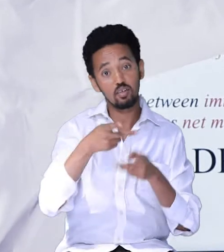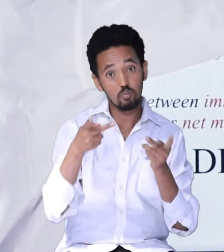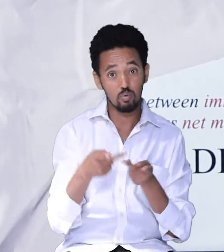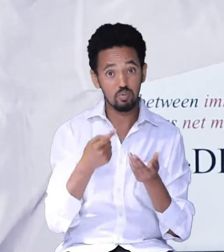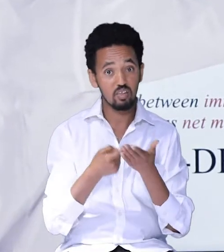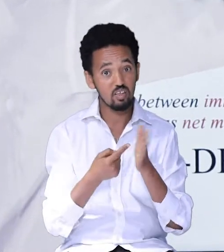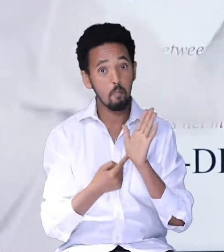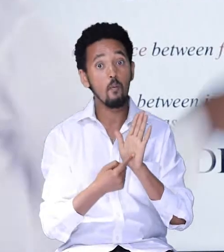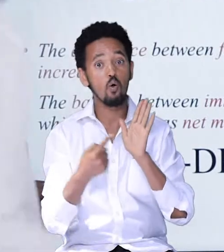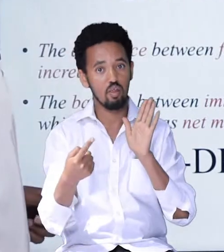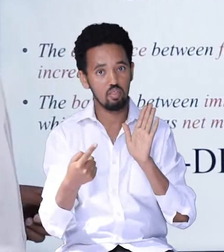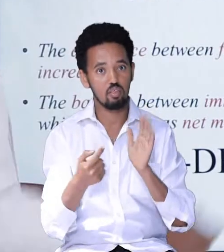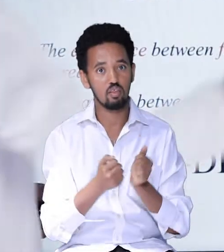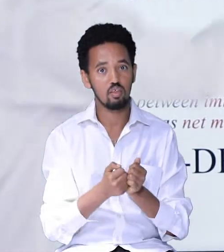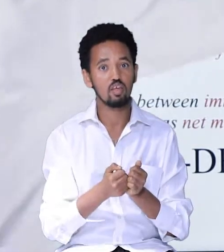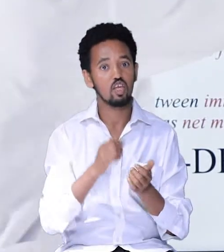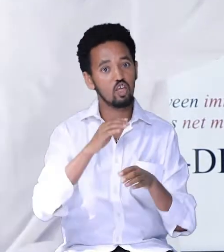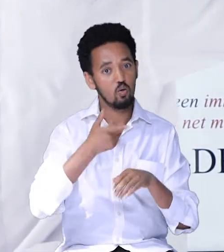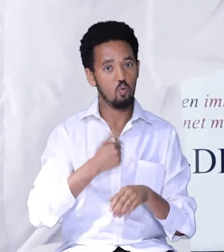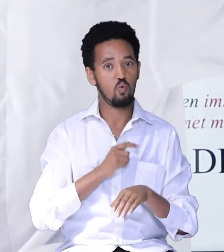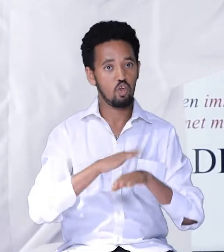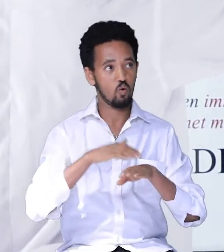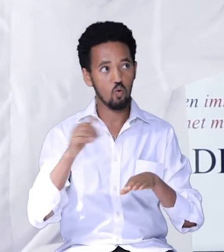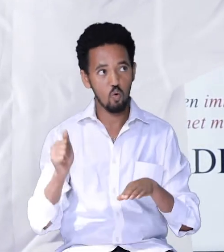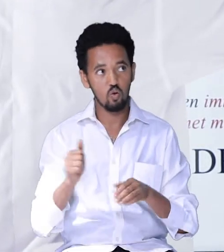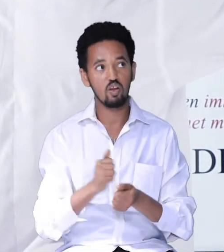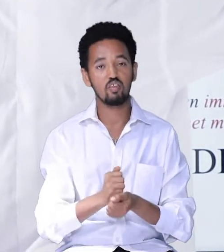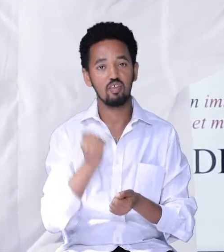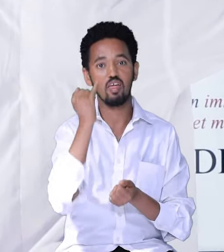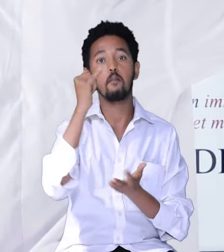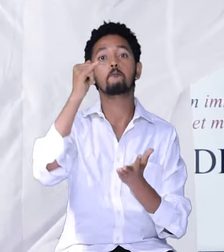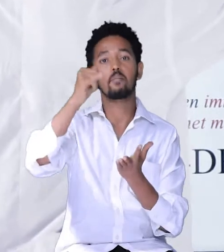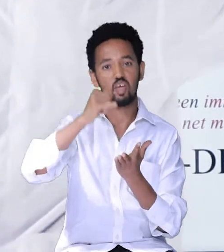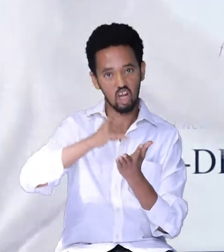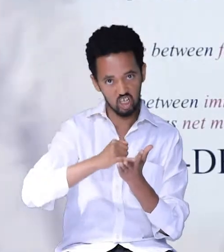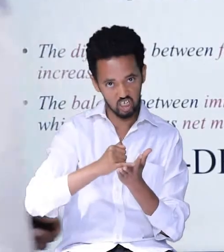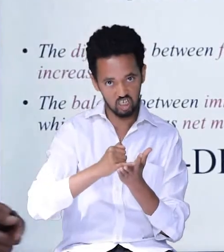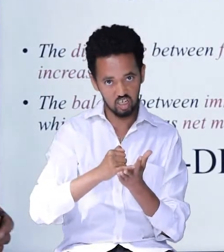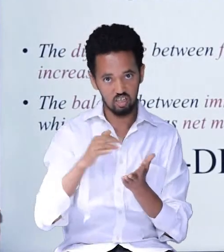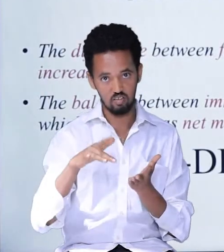point, we call it immigration. Letter I.